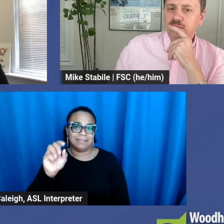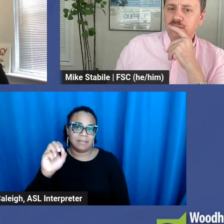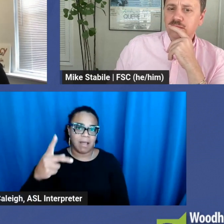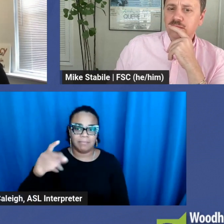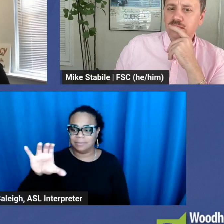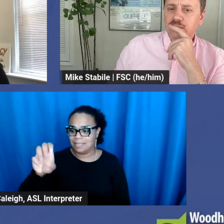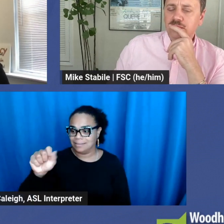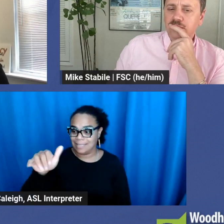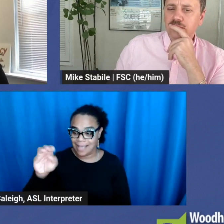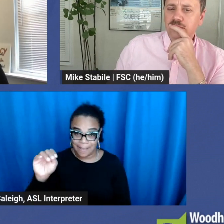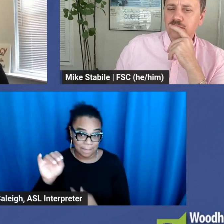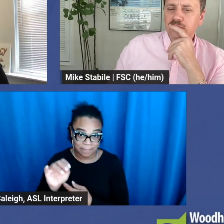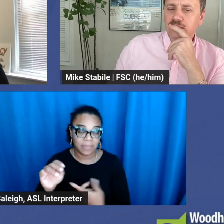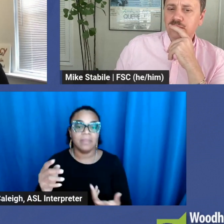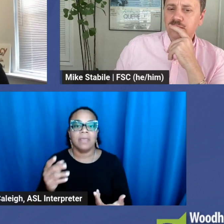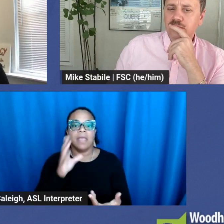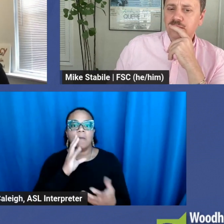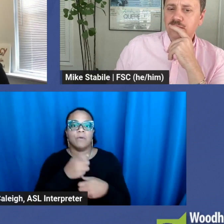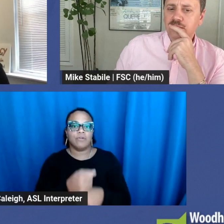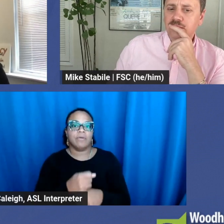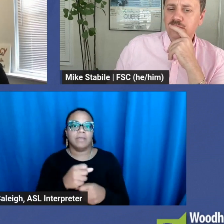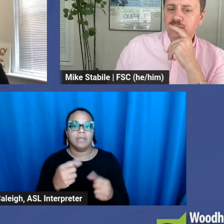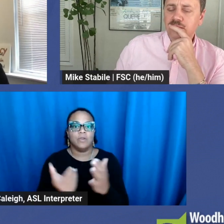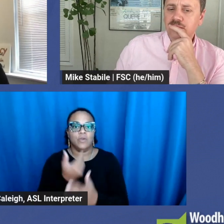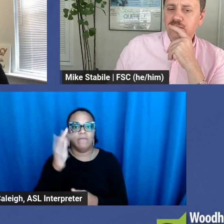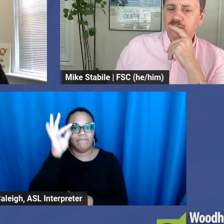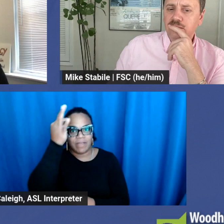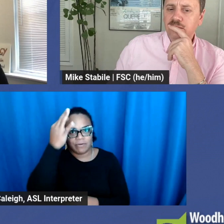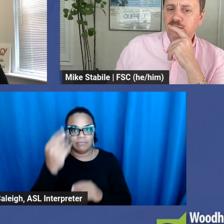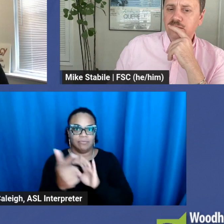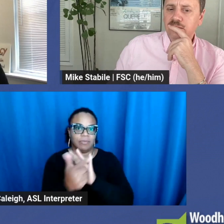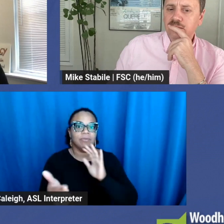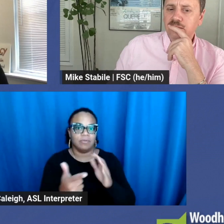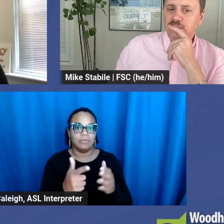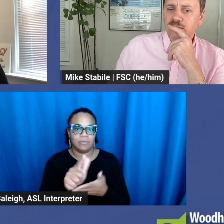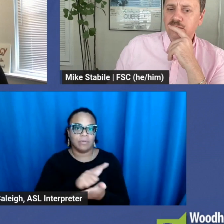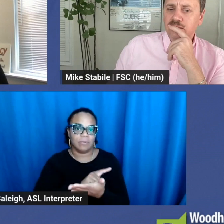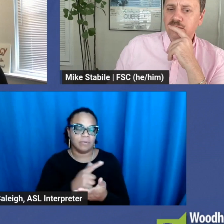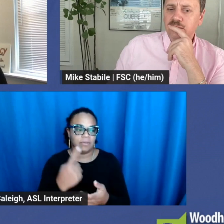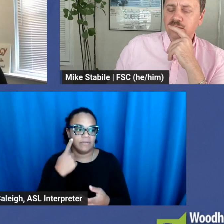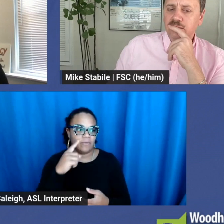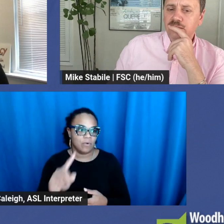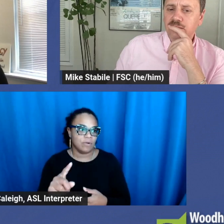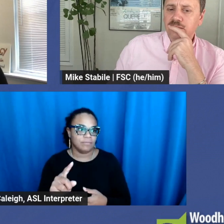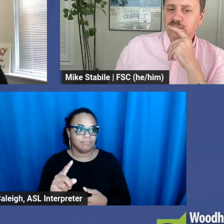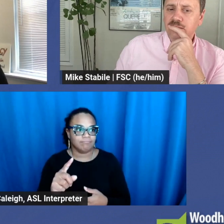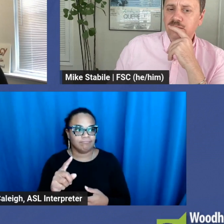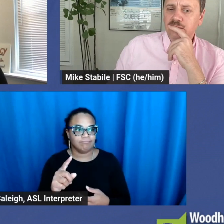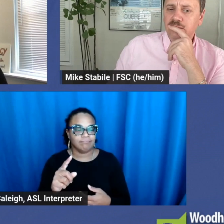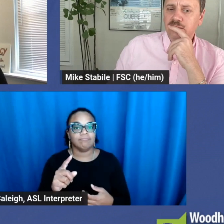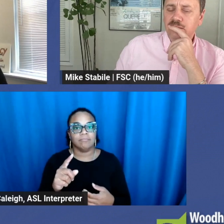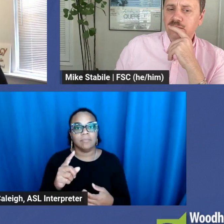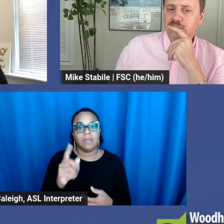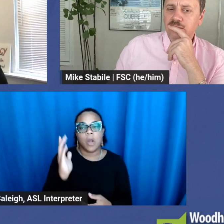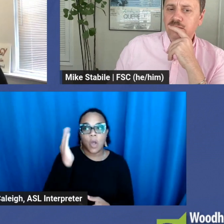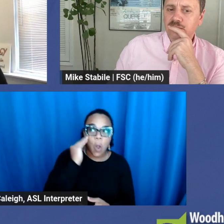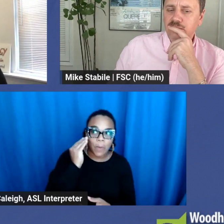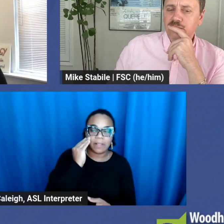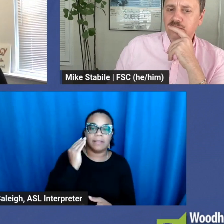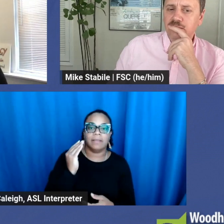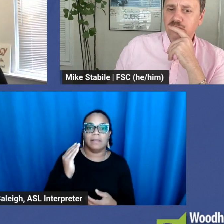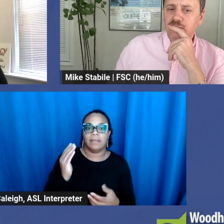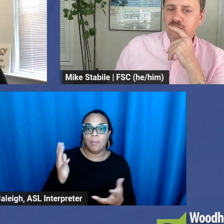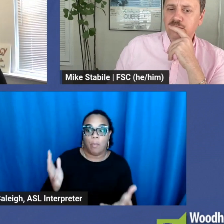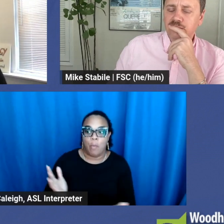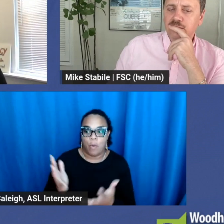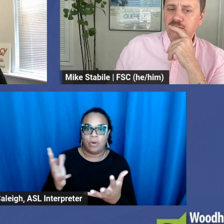new federal and criminal prohibitions for knowingly promoting or facilitating child